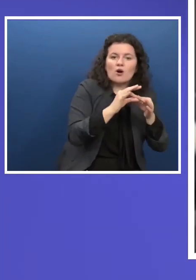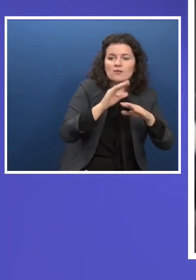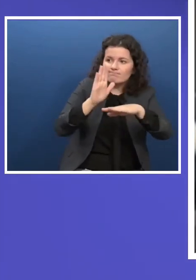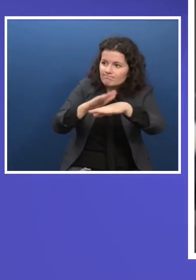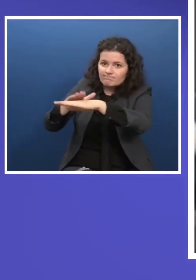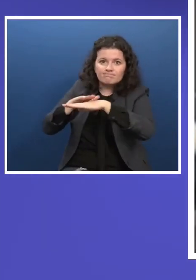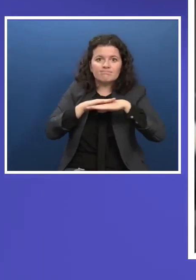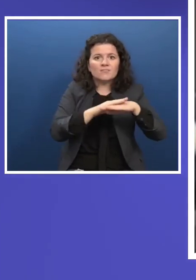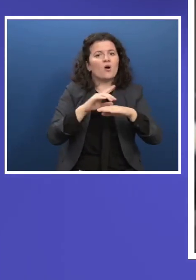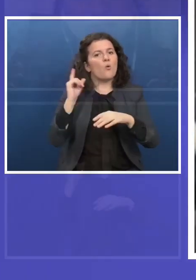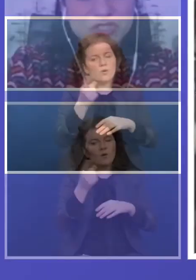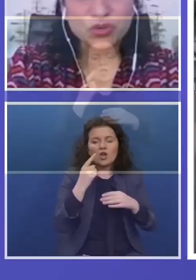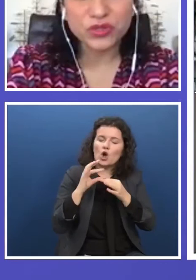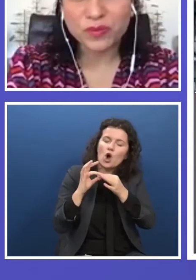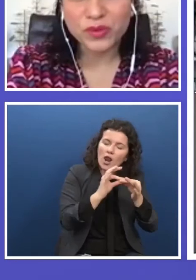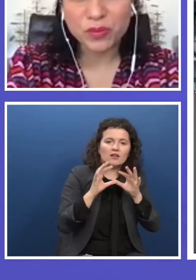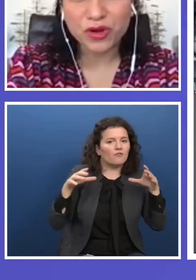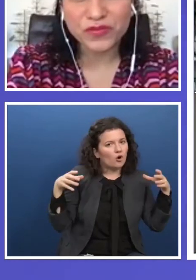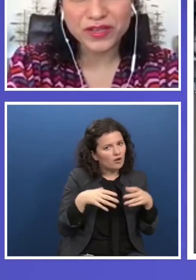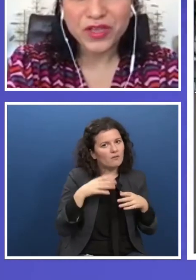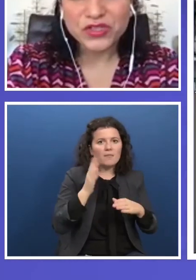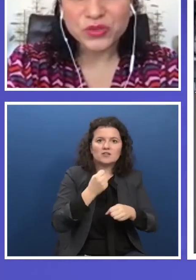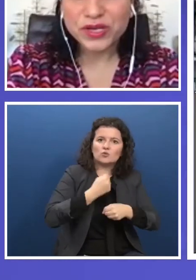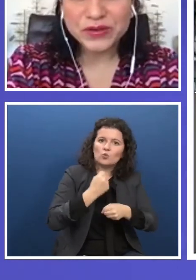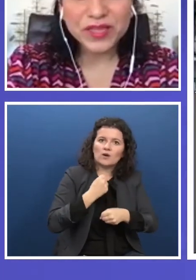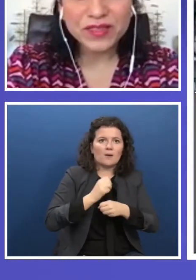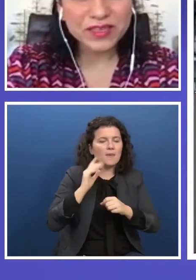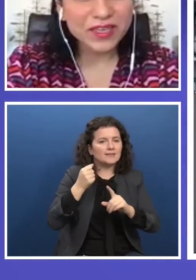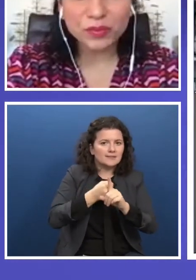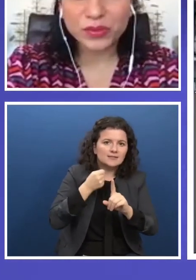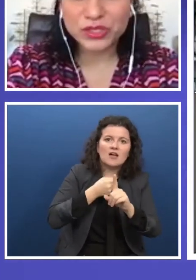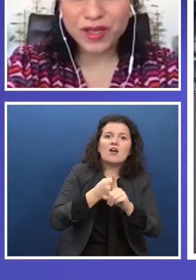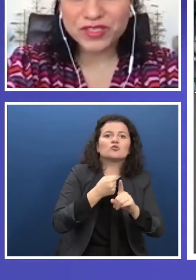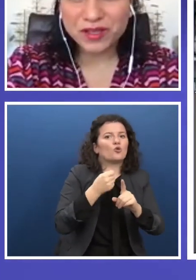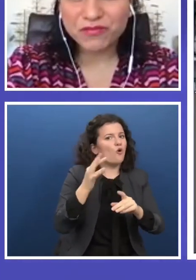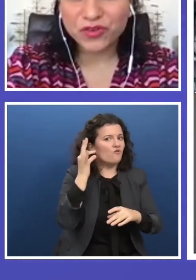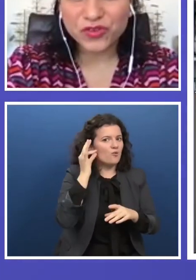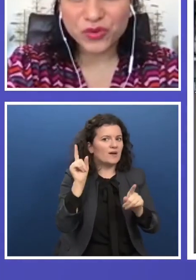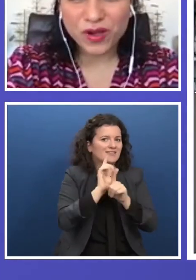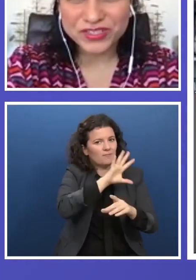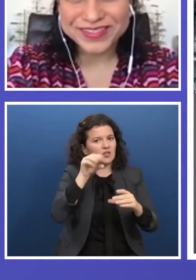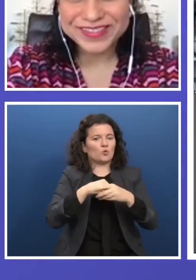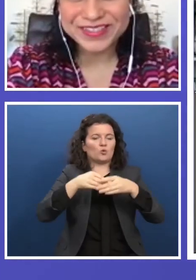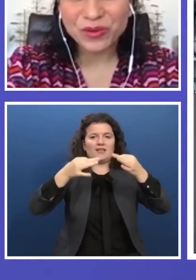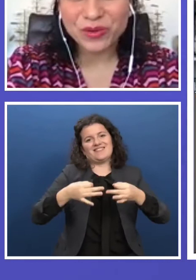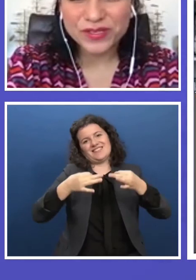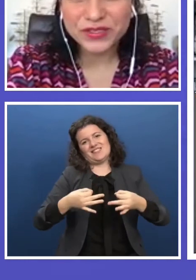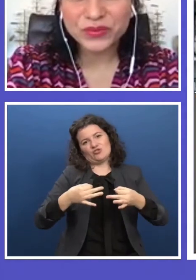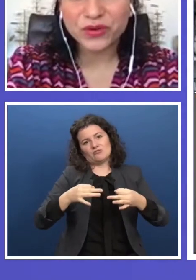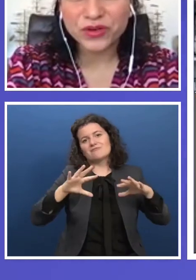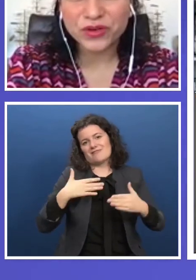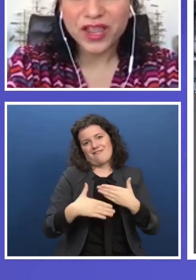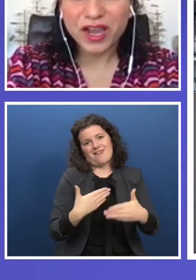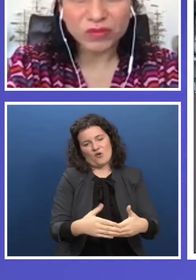work agenda, and to use that and ensure that women are part of it. So we're nearly at the end, but we do have time for a few questions. And so I want